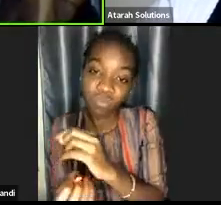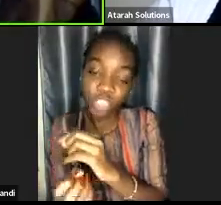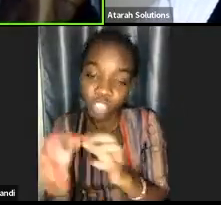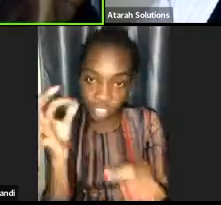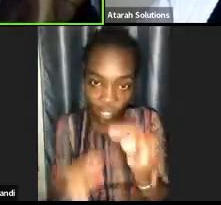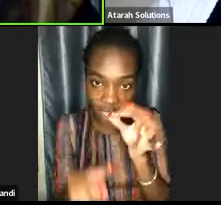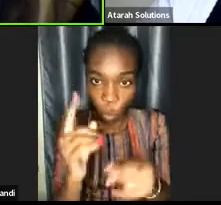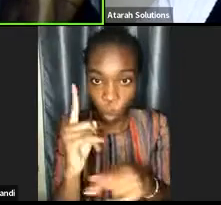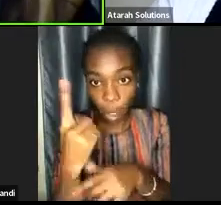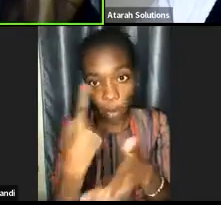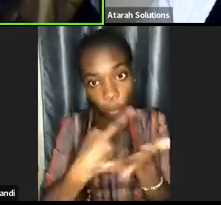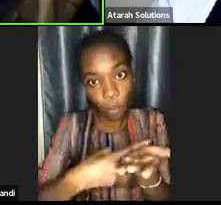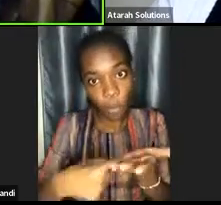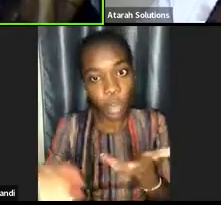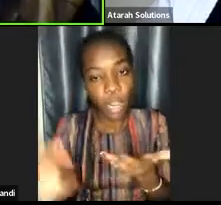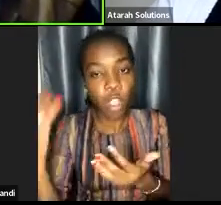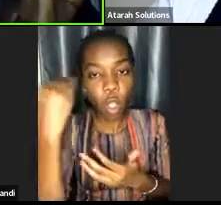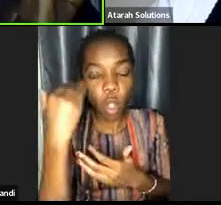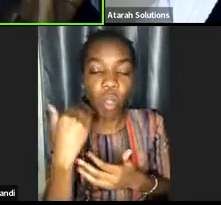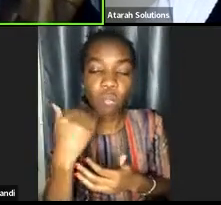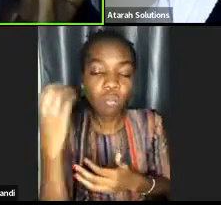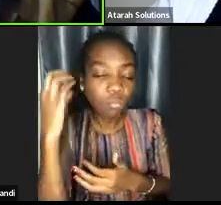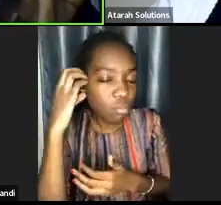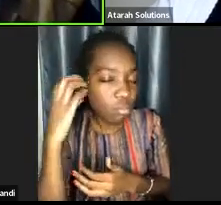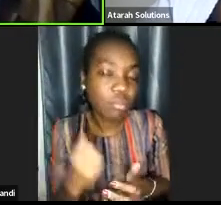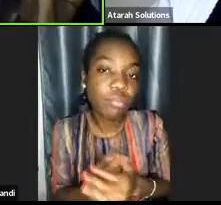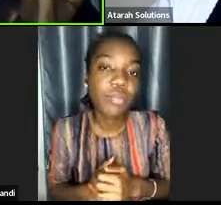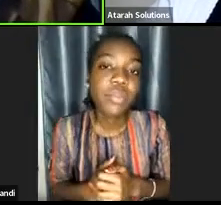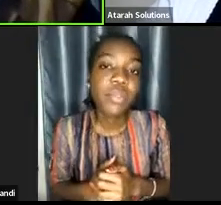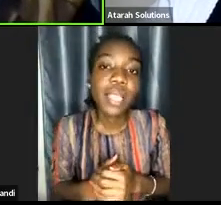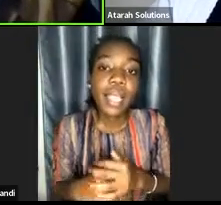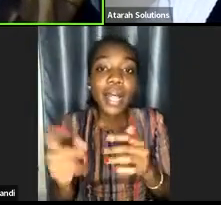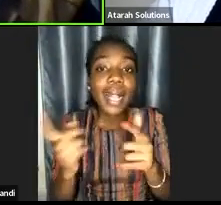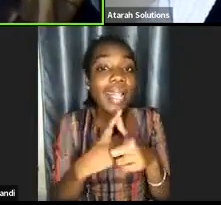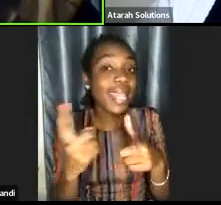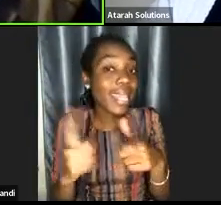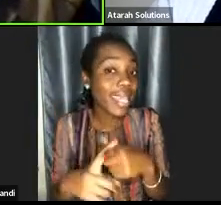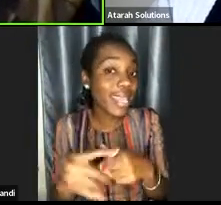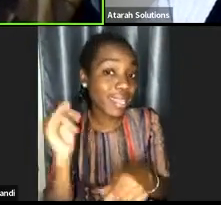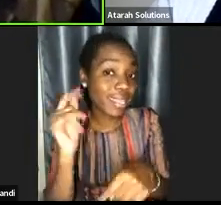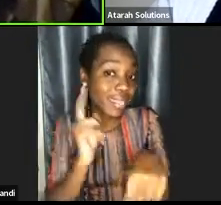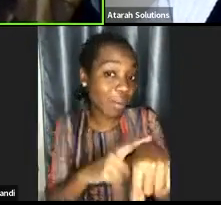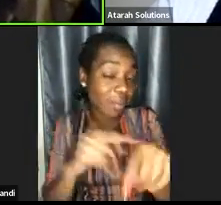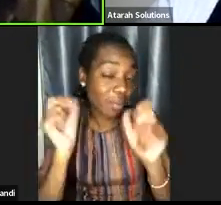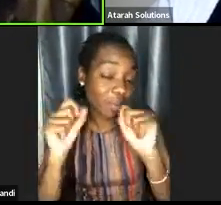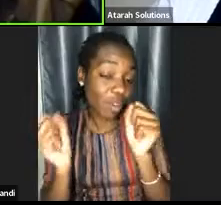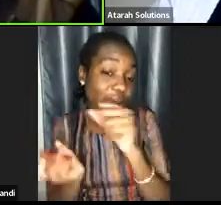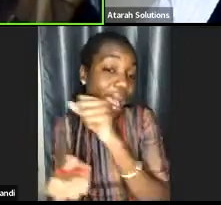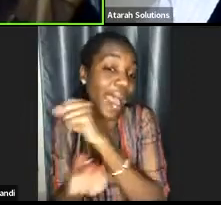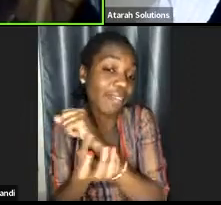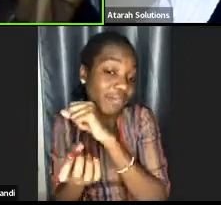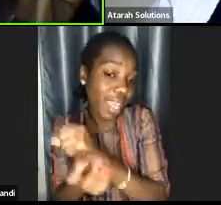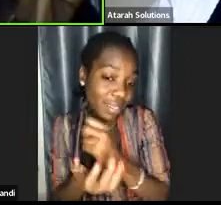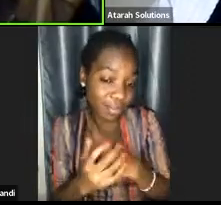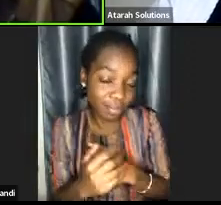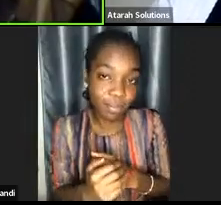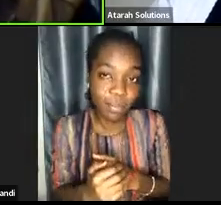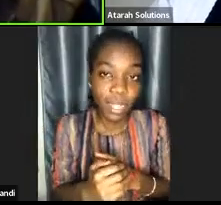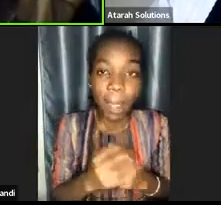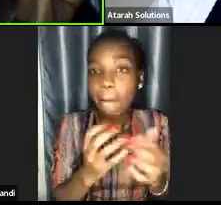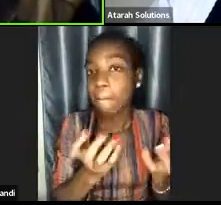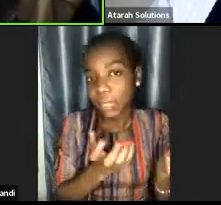And then with this information, then they can be able to advise